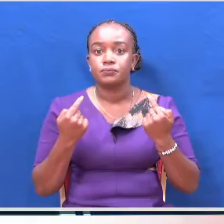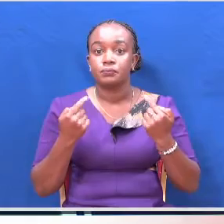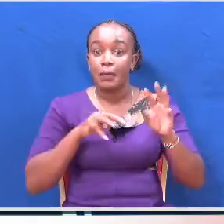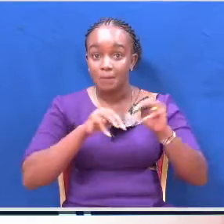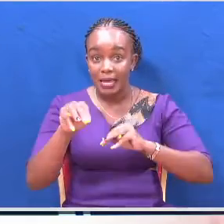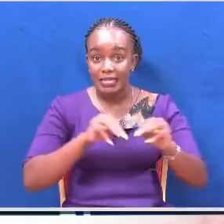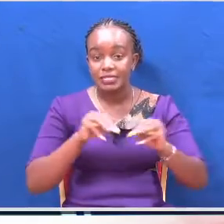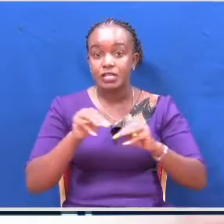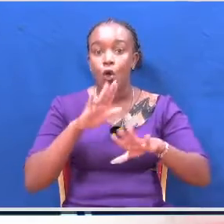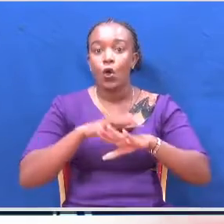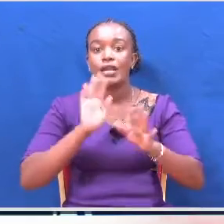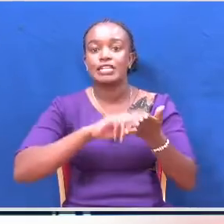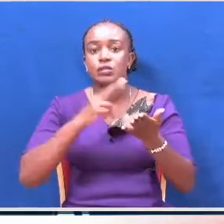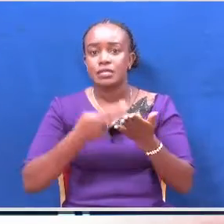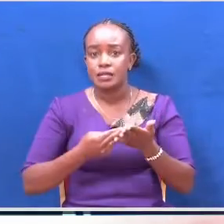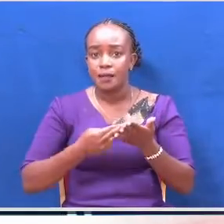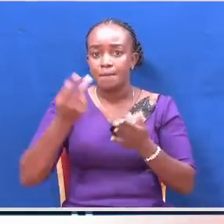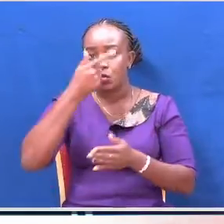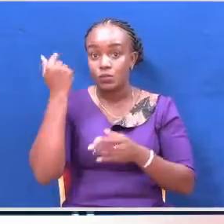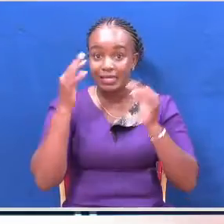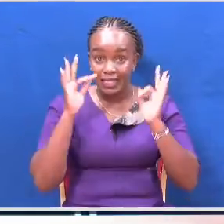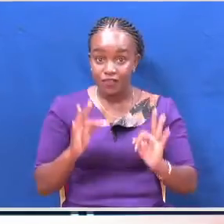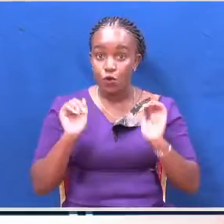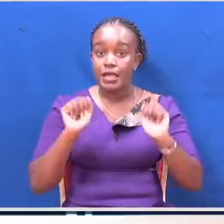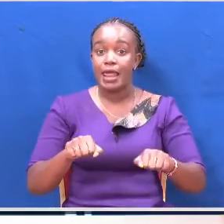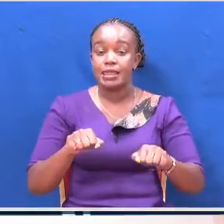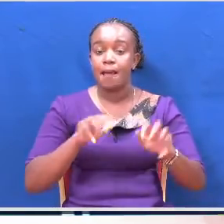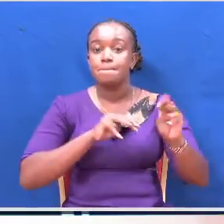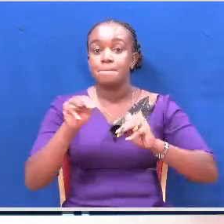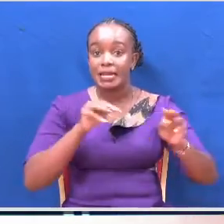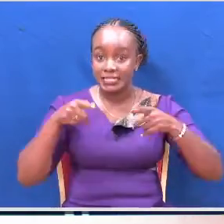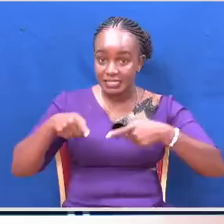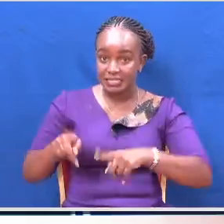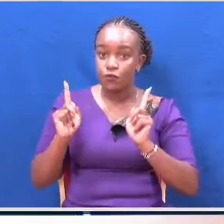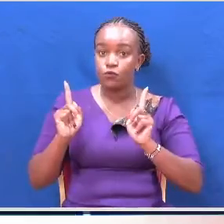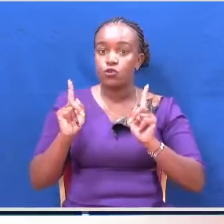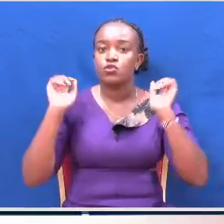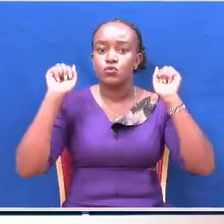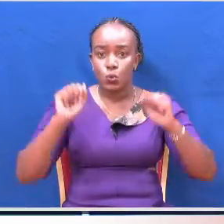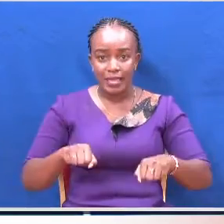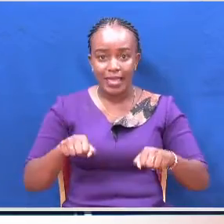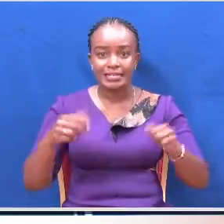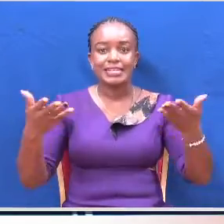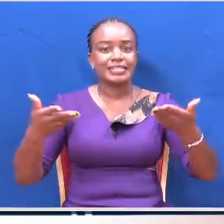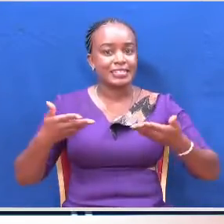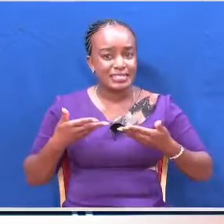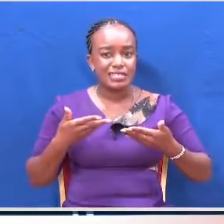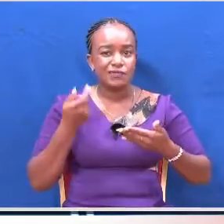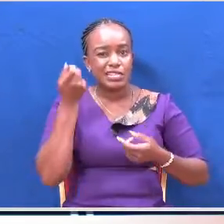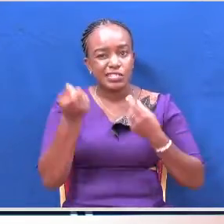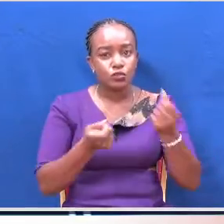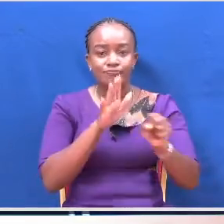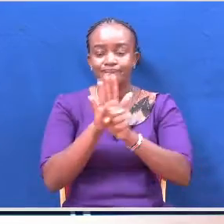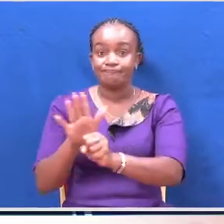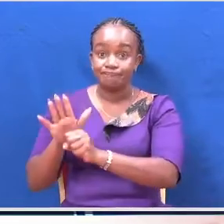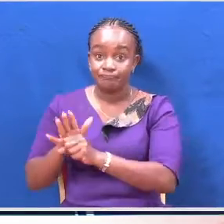to be self-managing in terms of resources. Because if you can manage yourself, then you can take less dictatorship from other people. If